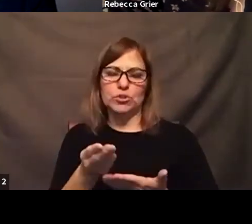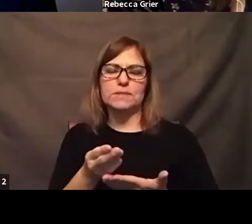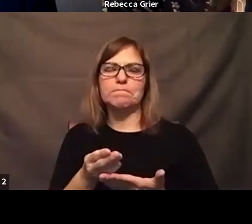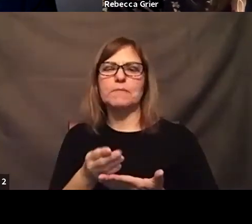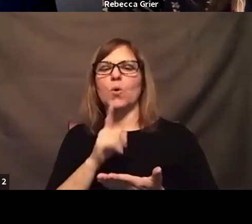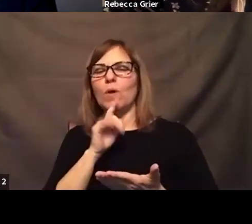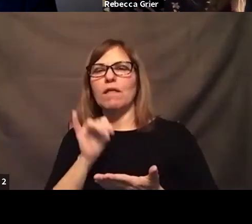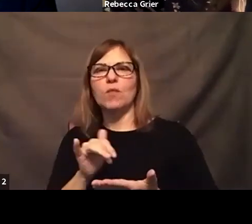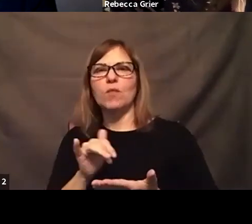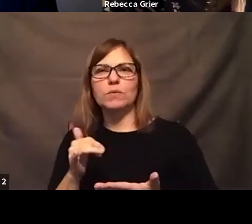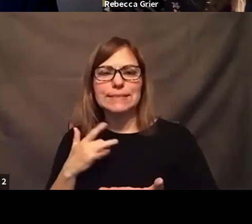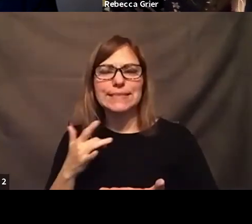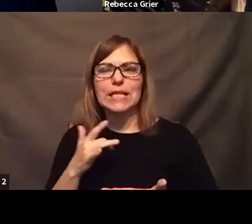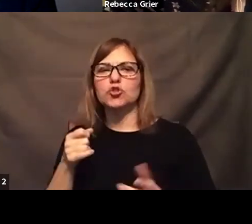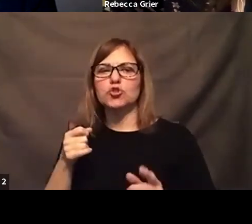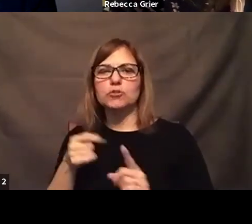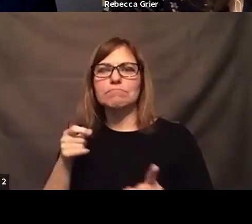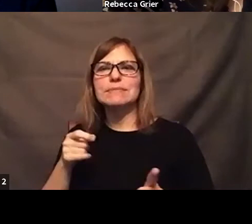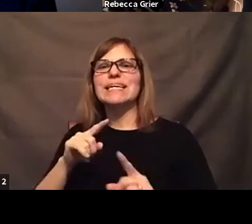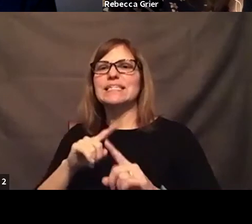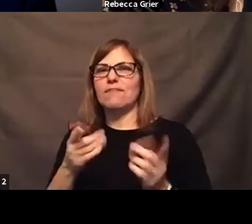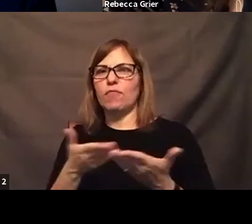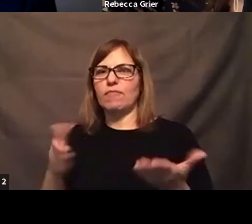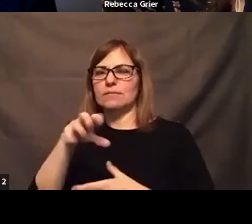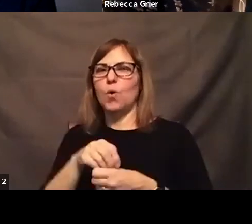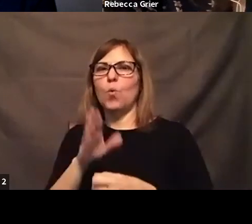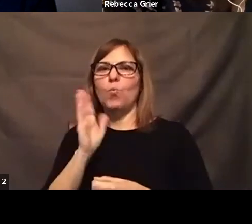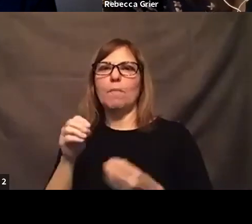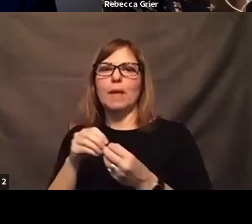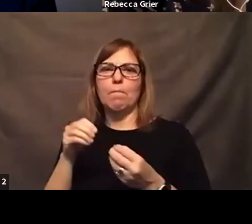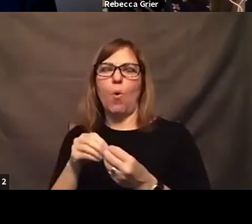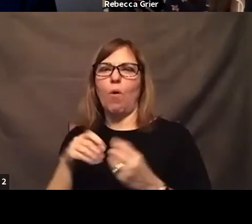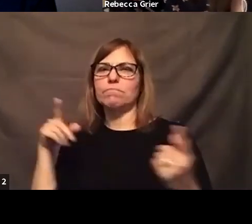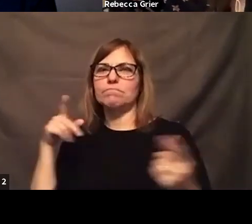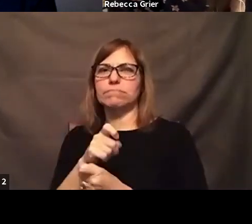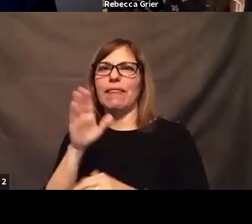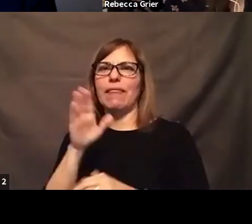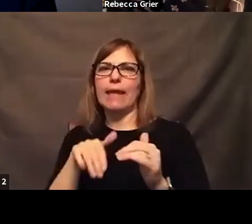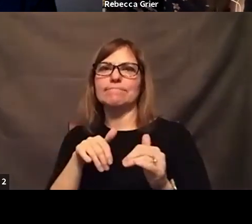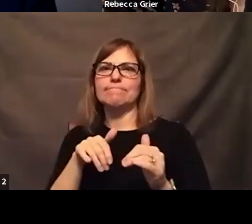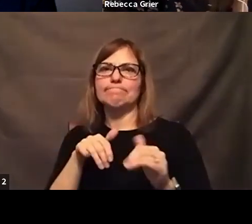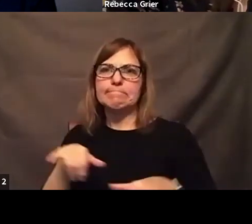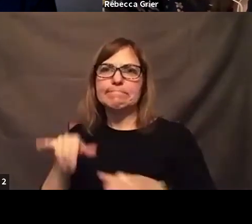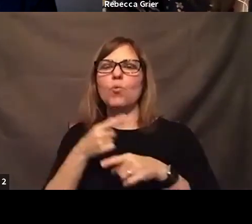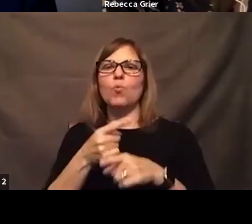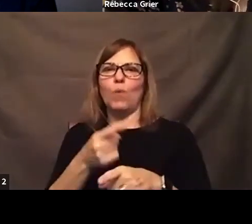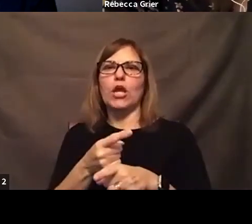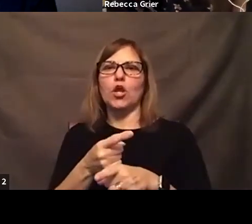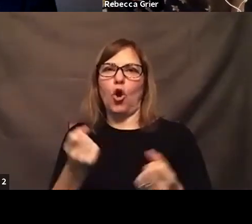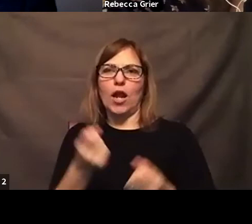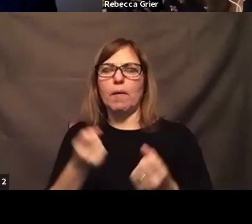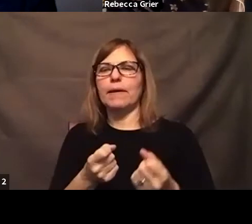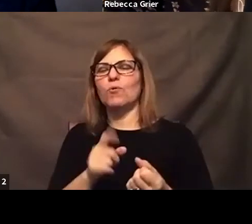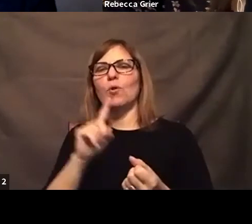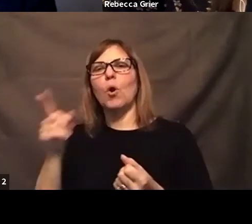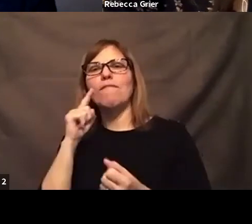features is going to be much more intricate than your standard automobile. Taking it in for an oil change every 3,000 miles and, you